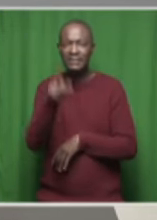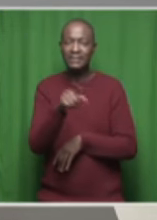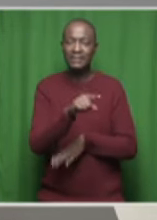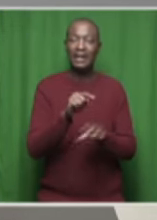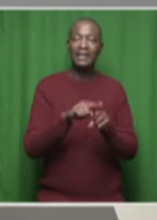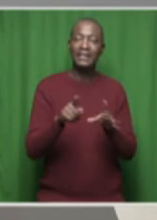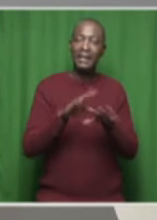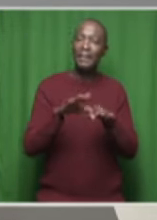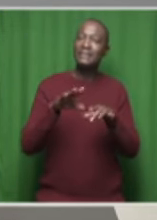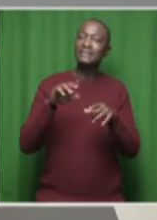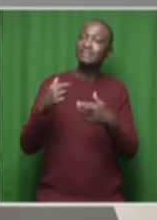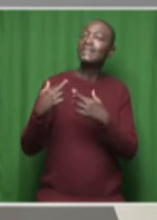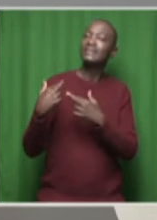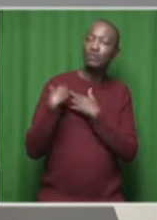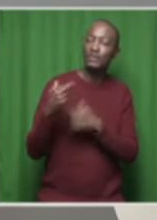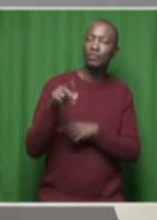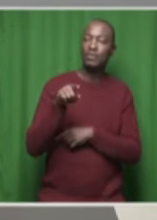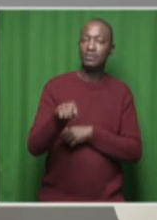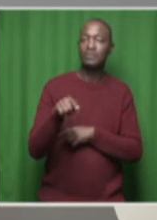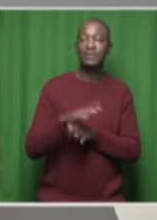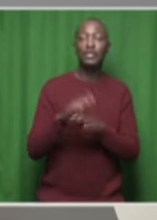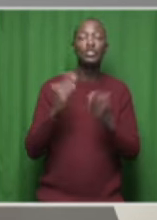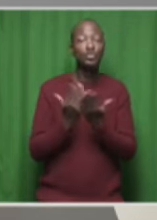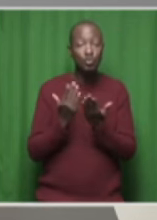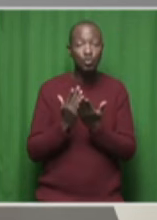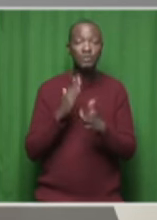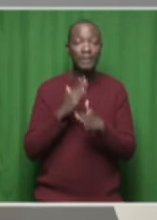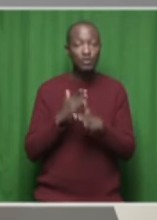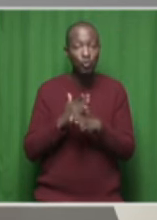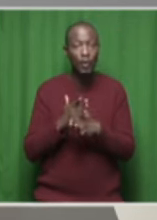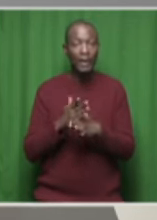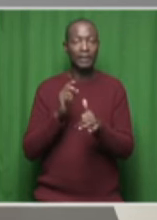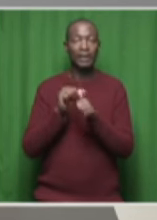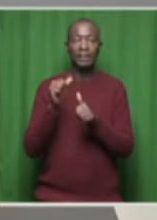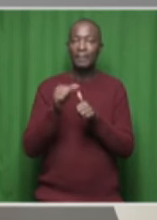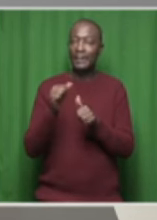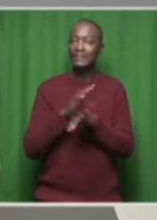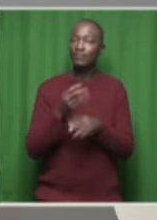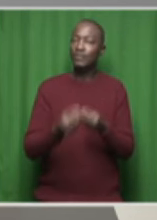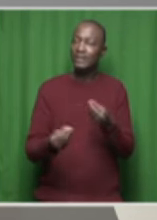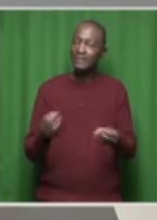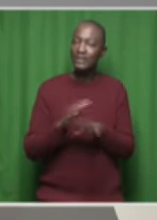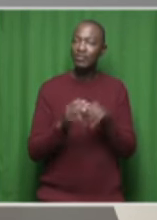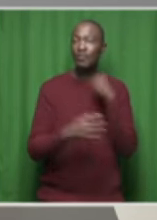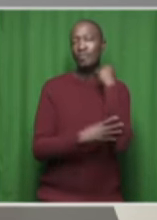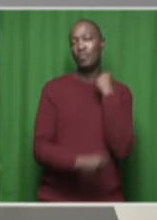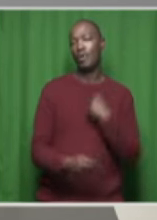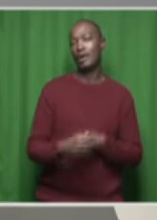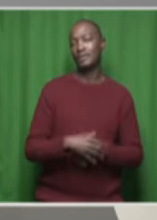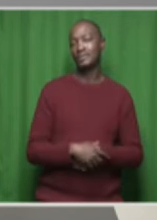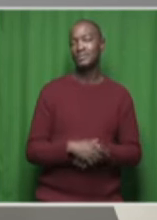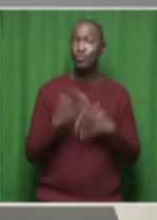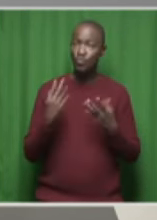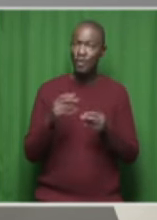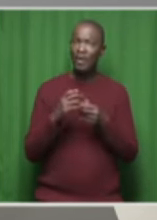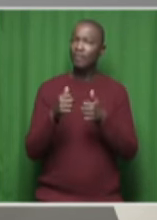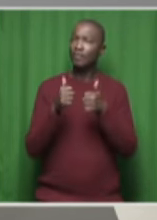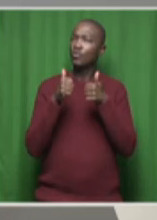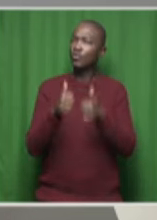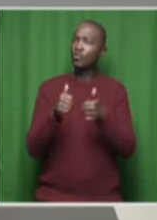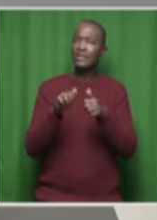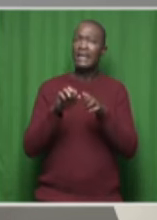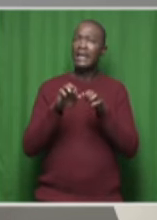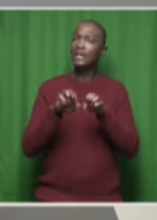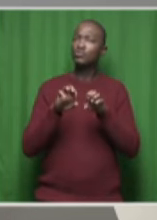held accountable in the same way schools must operate better for the children of the poor. We have very good education for